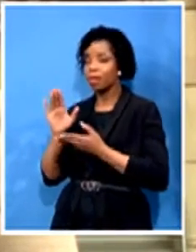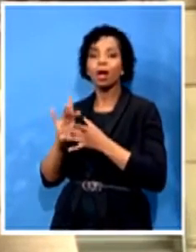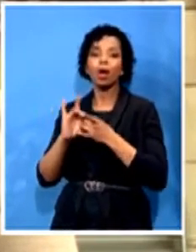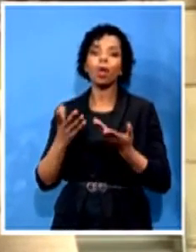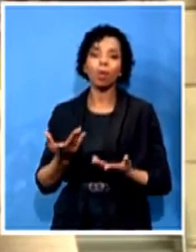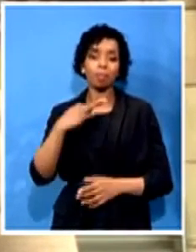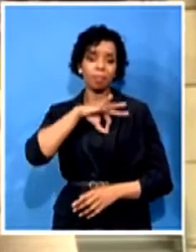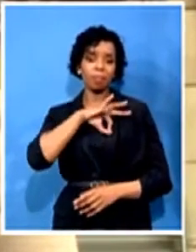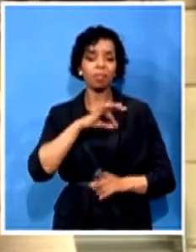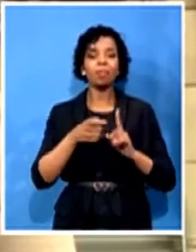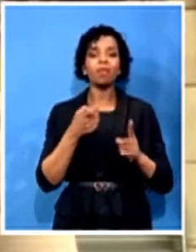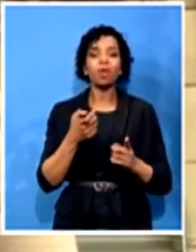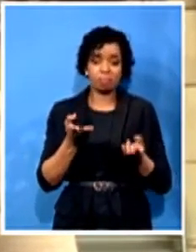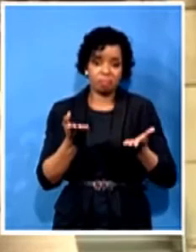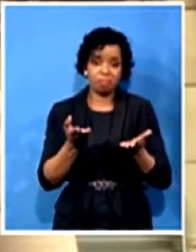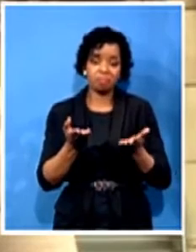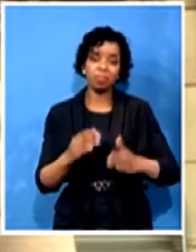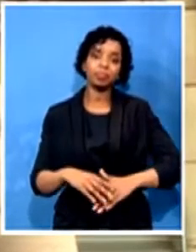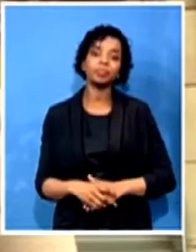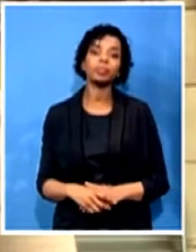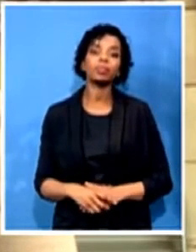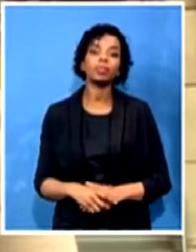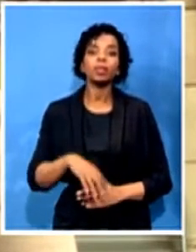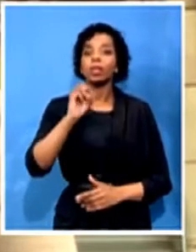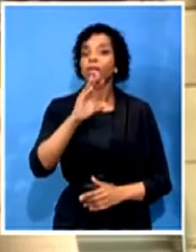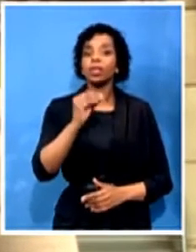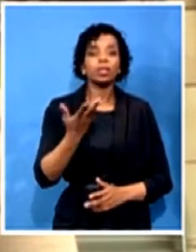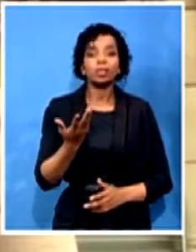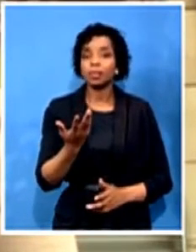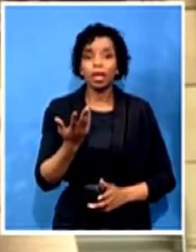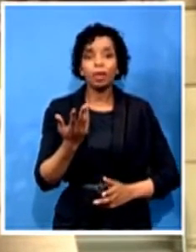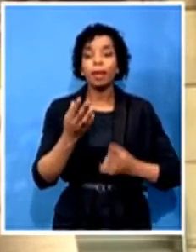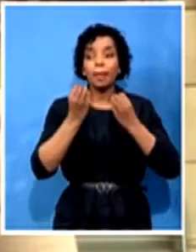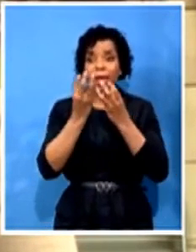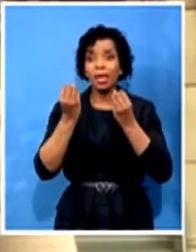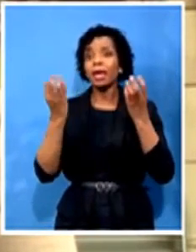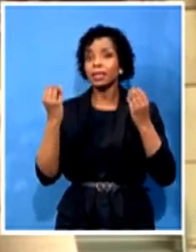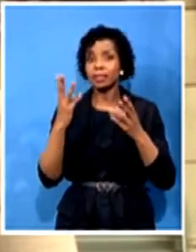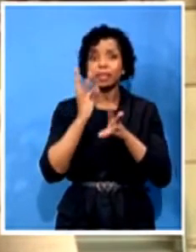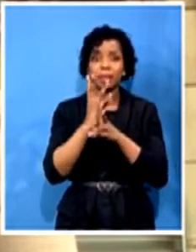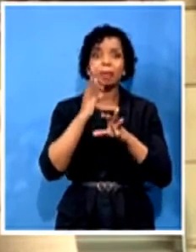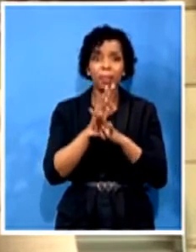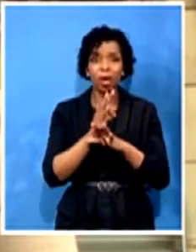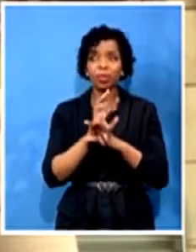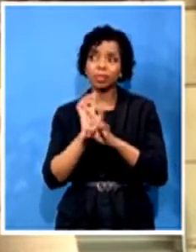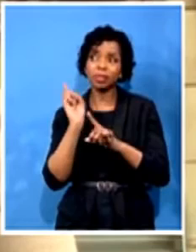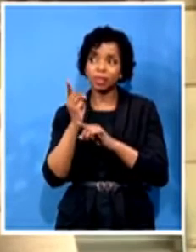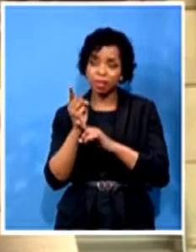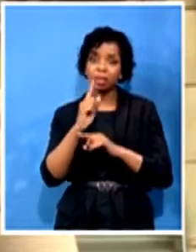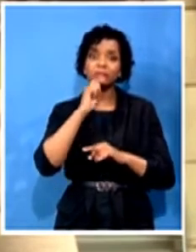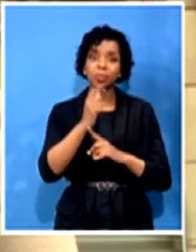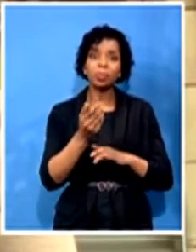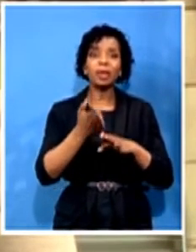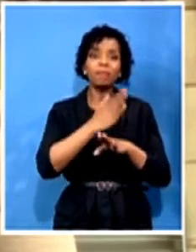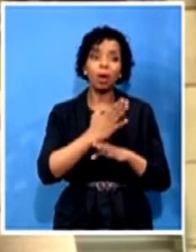anyhow. And much of the parents and the caregivers whose income has been disturbed in terms of those